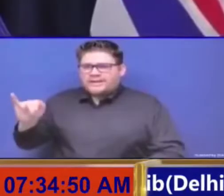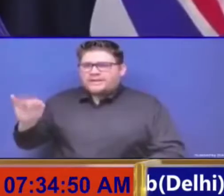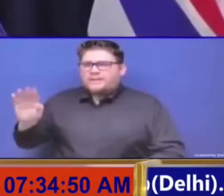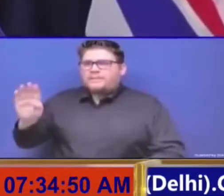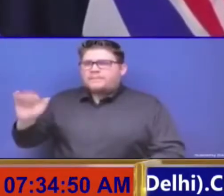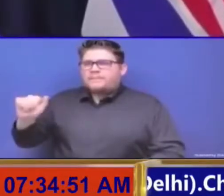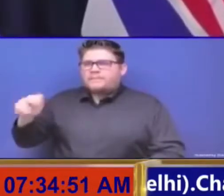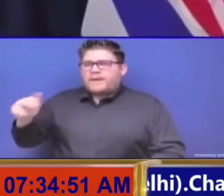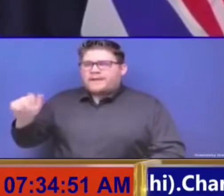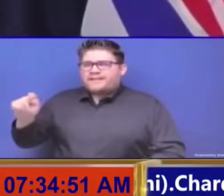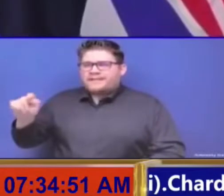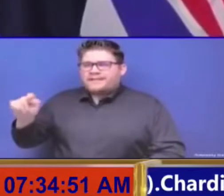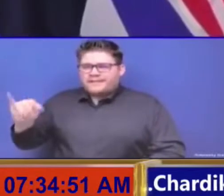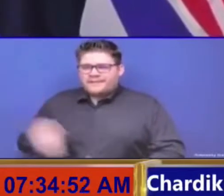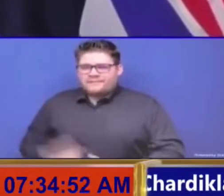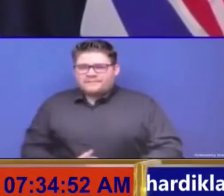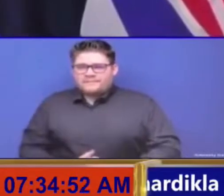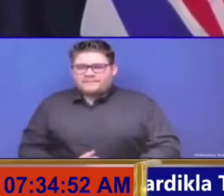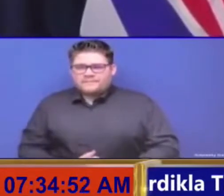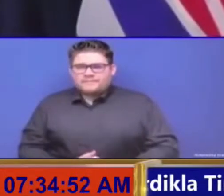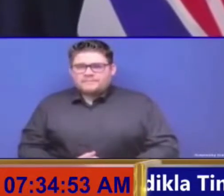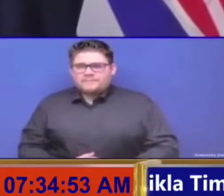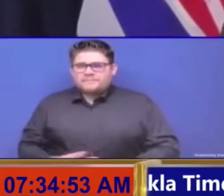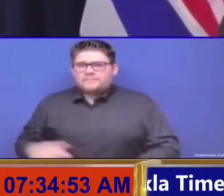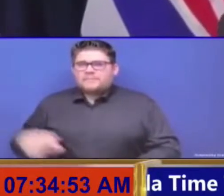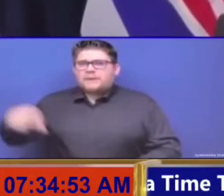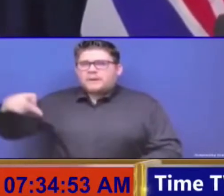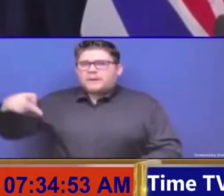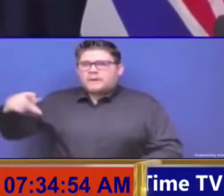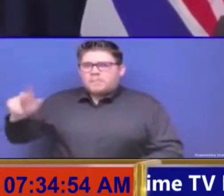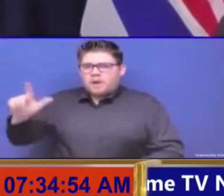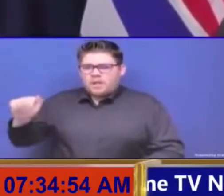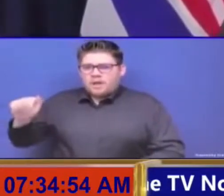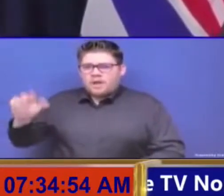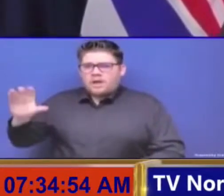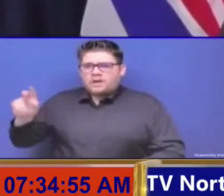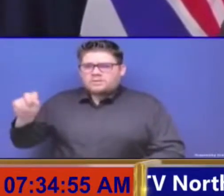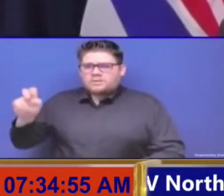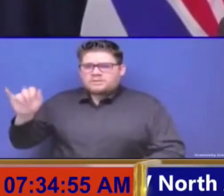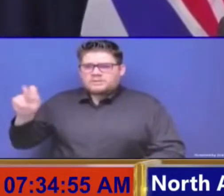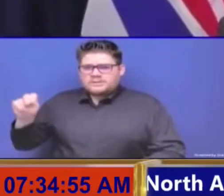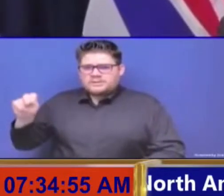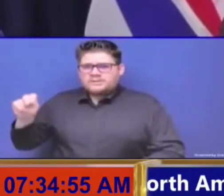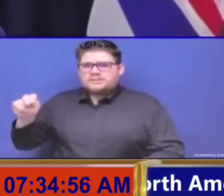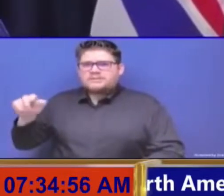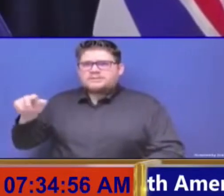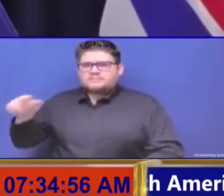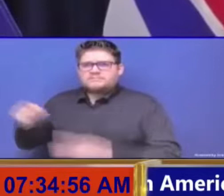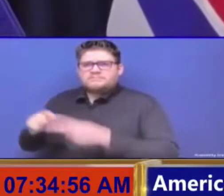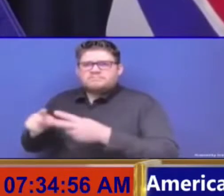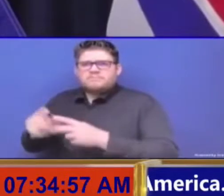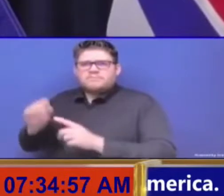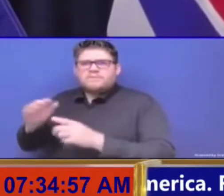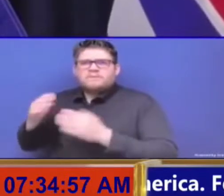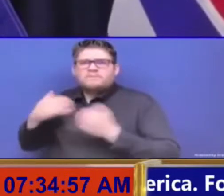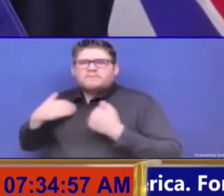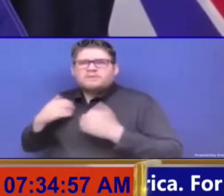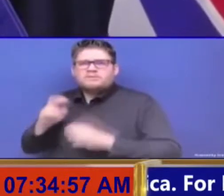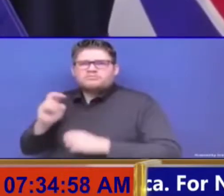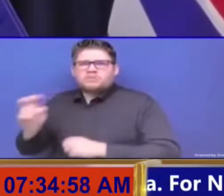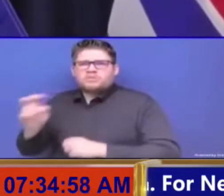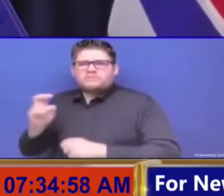The significant weather that we have seen continues to create challenges for Trans Mountain and the transport of fuel through the